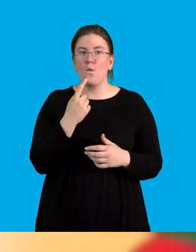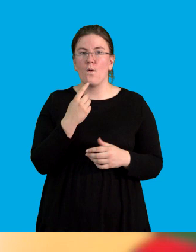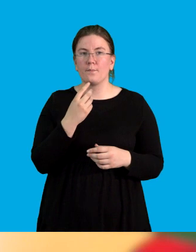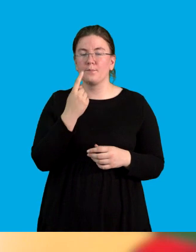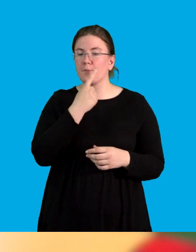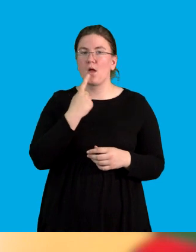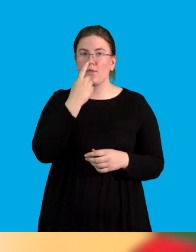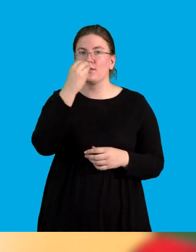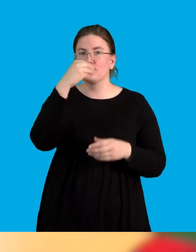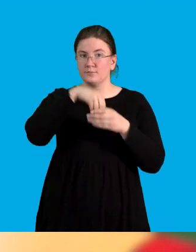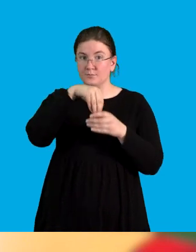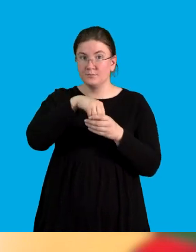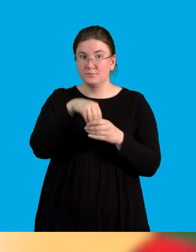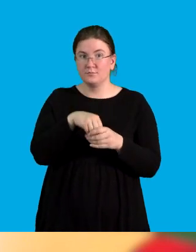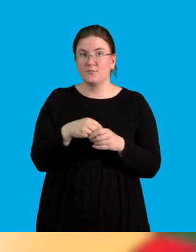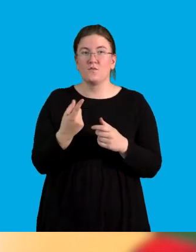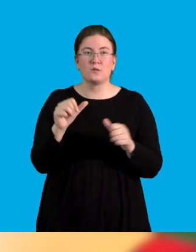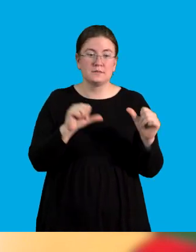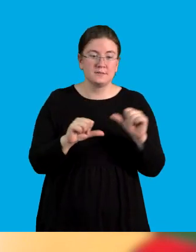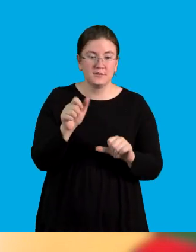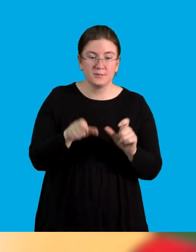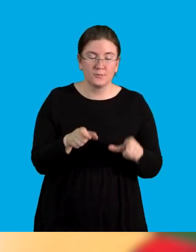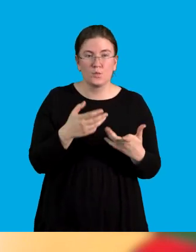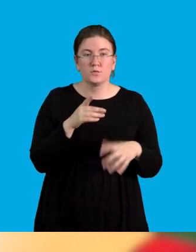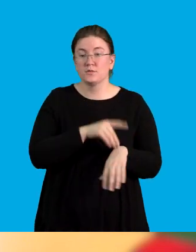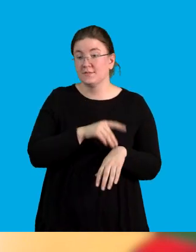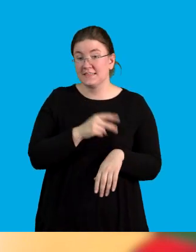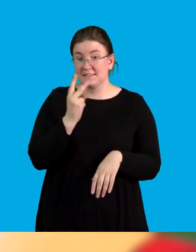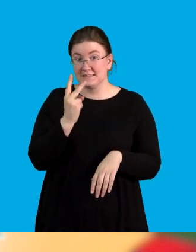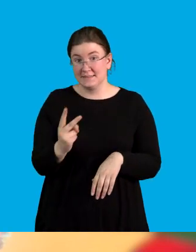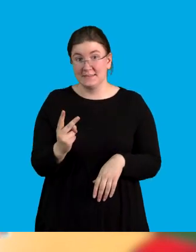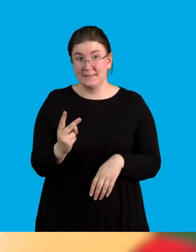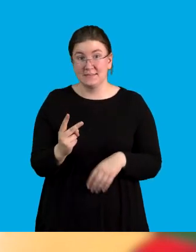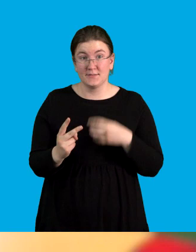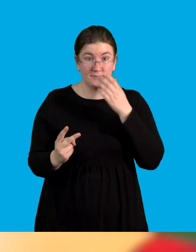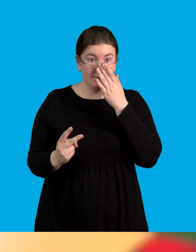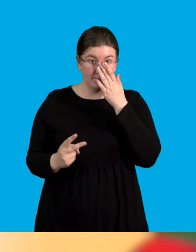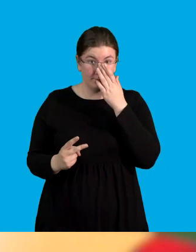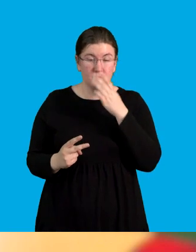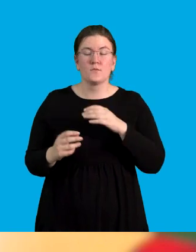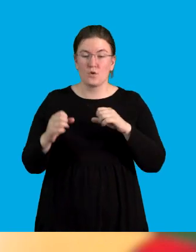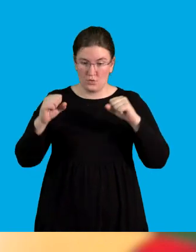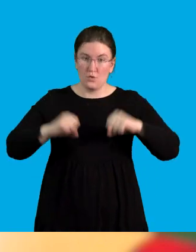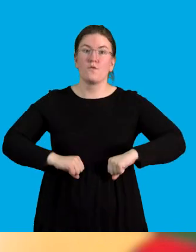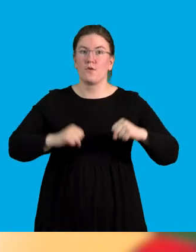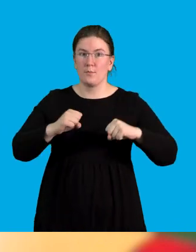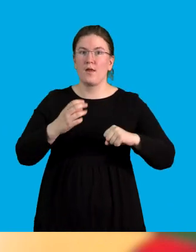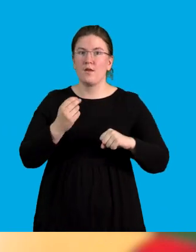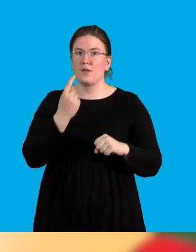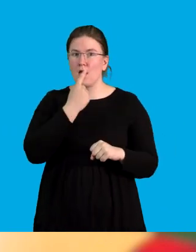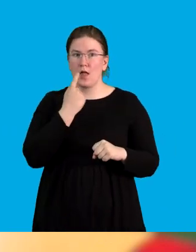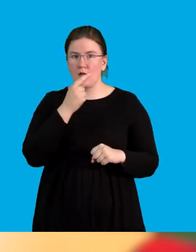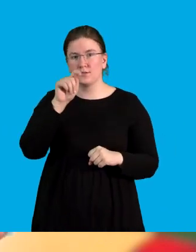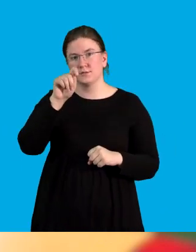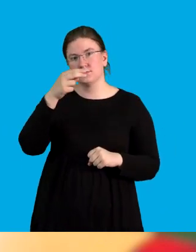mouth. And usually for scientists or doctors to see and confirm that you